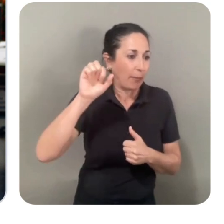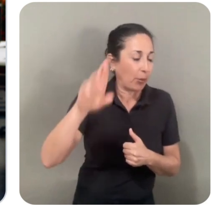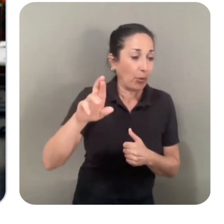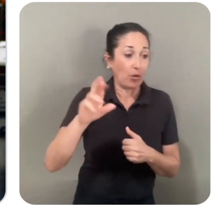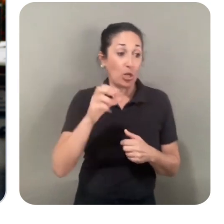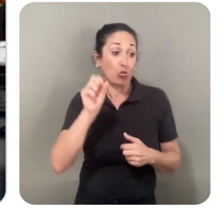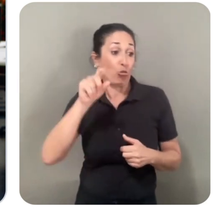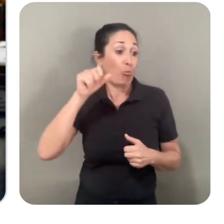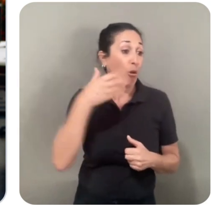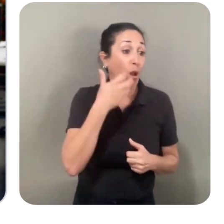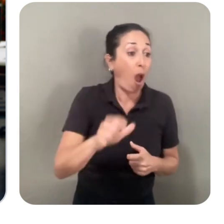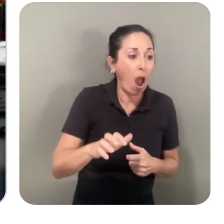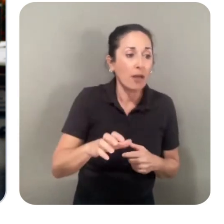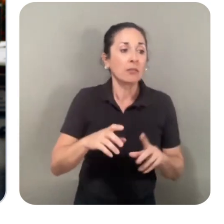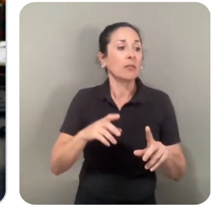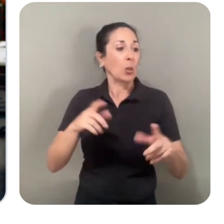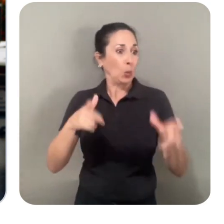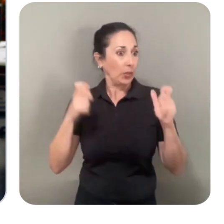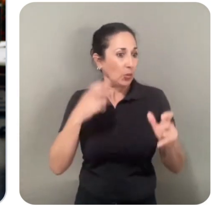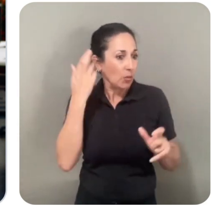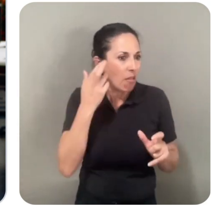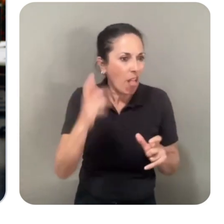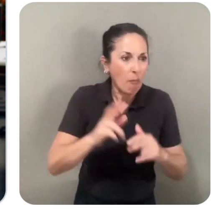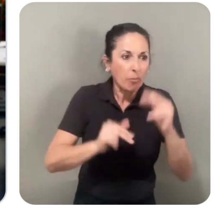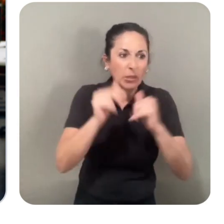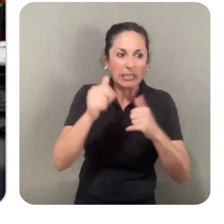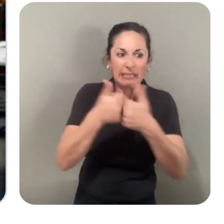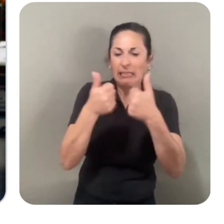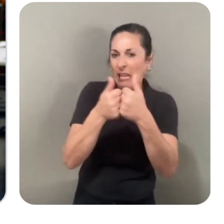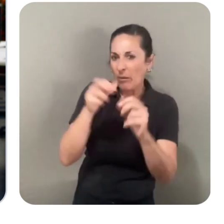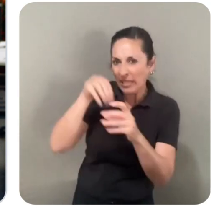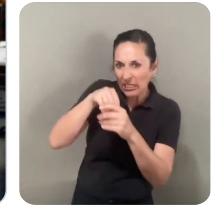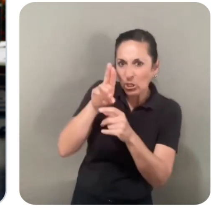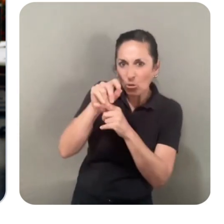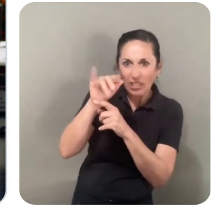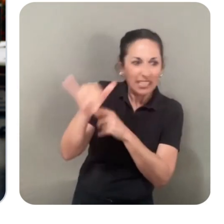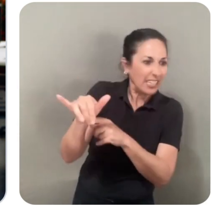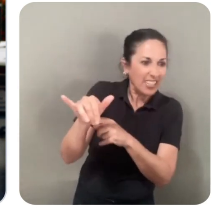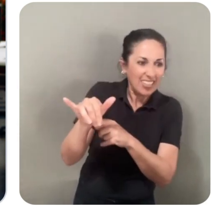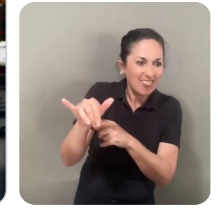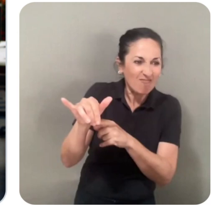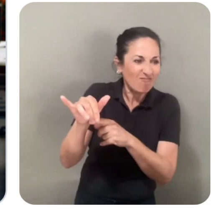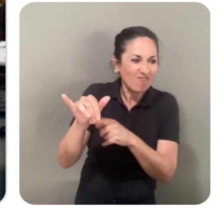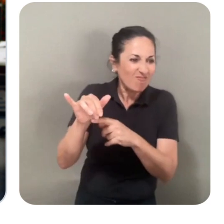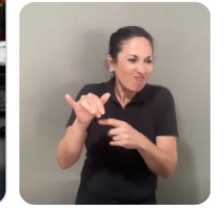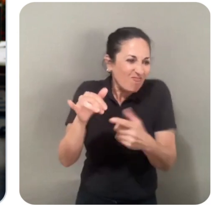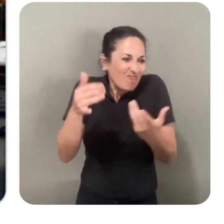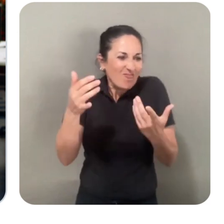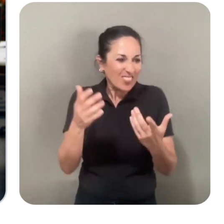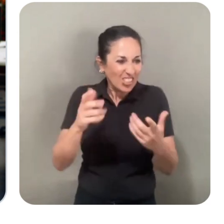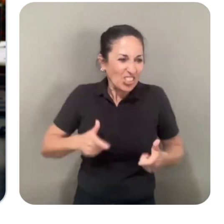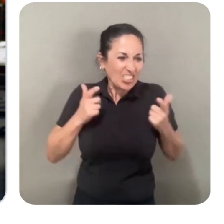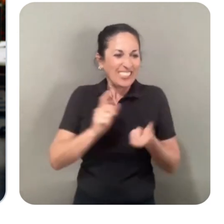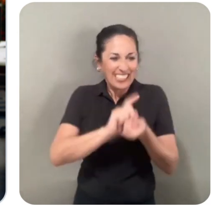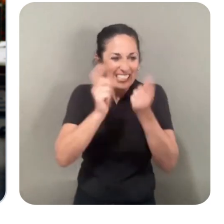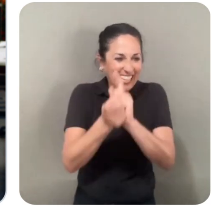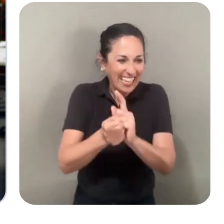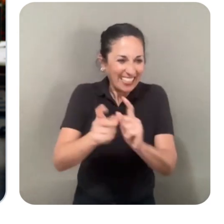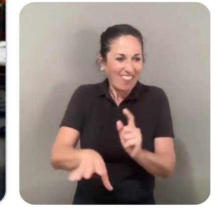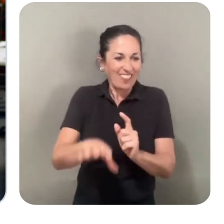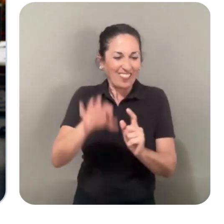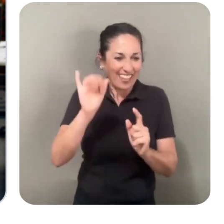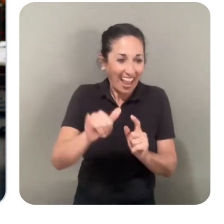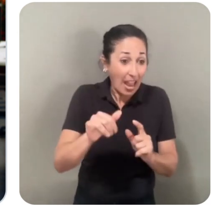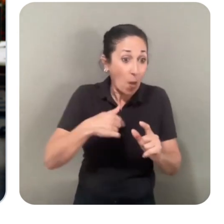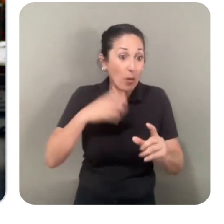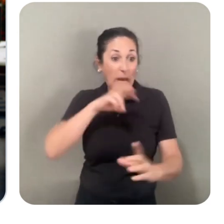Unity was not technically harder than a mobile or PC game, so we threw together a simple prototype. And once